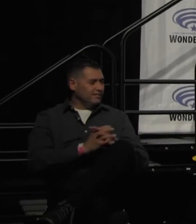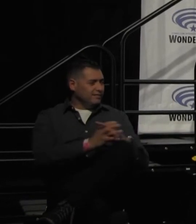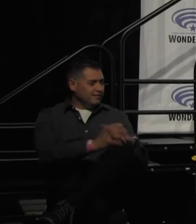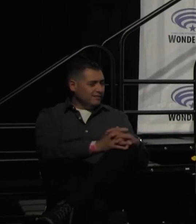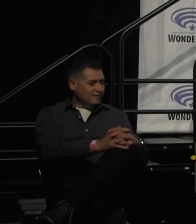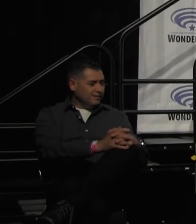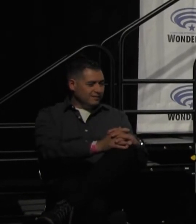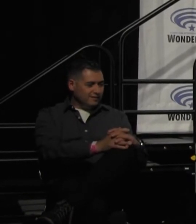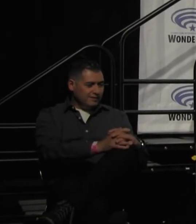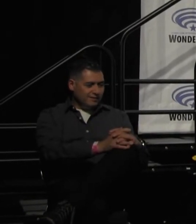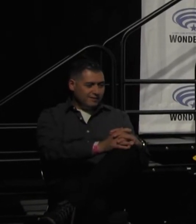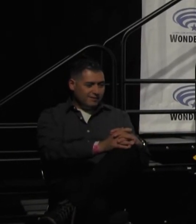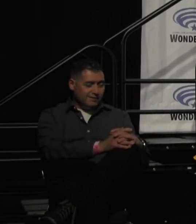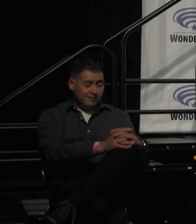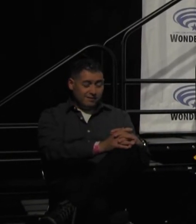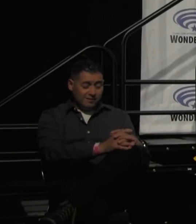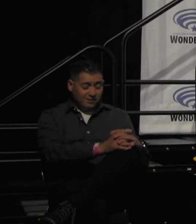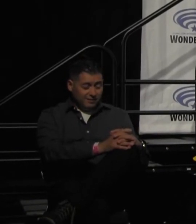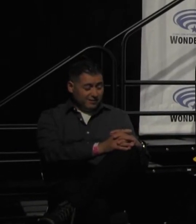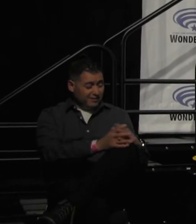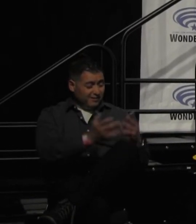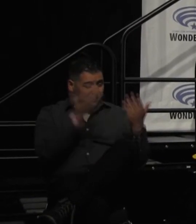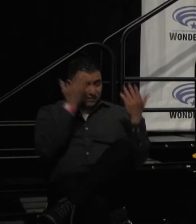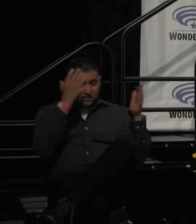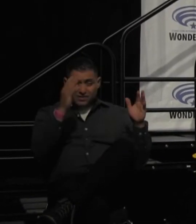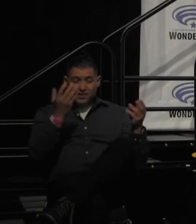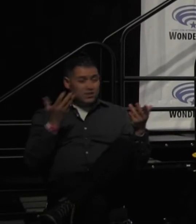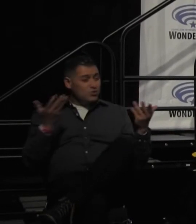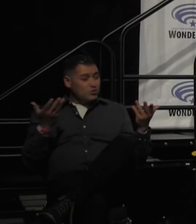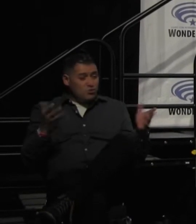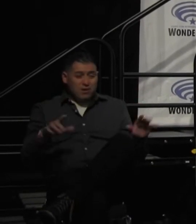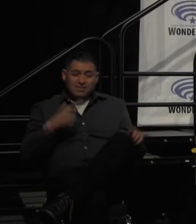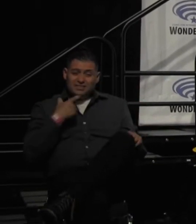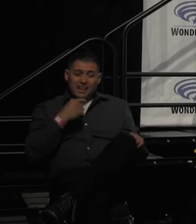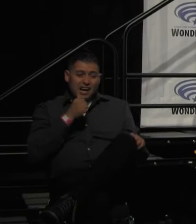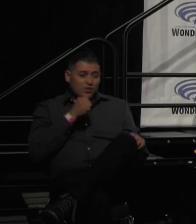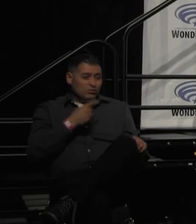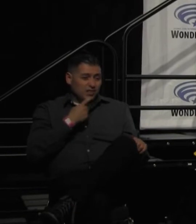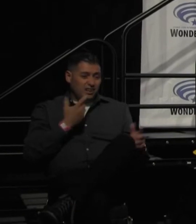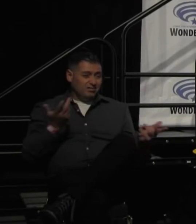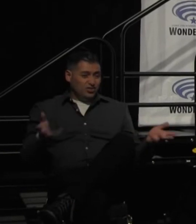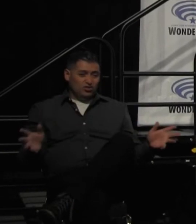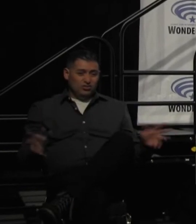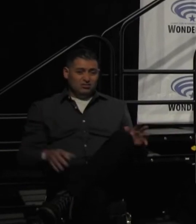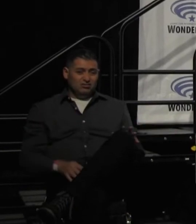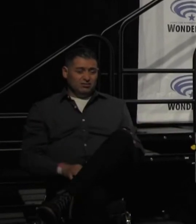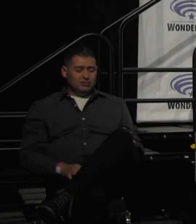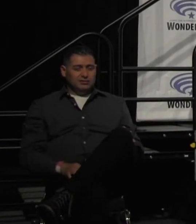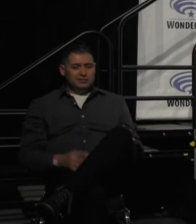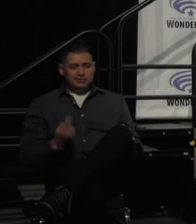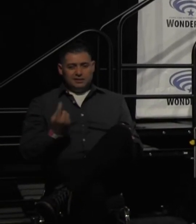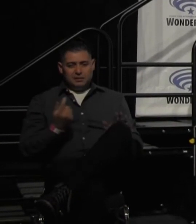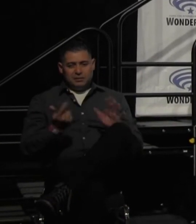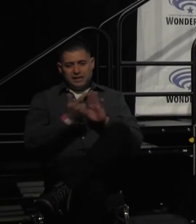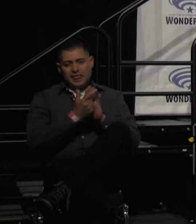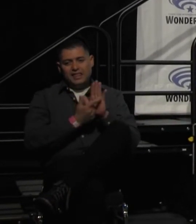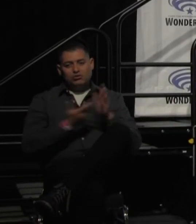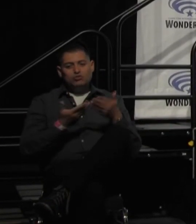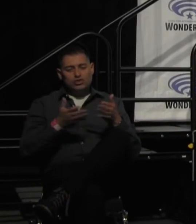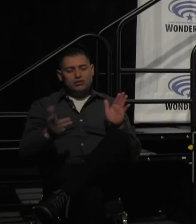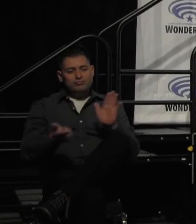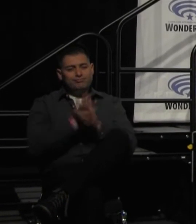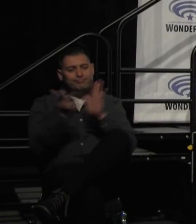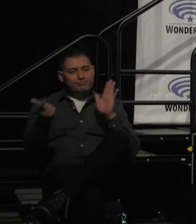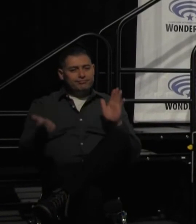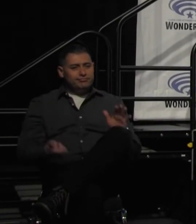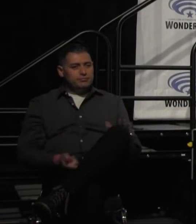I don't know. If I don't want to say it, I don't want to say it. You know, there's something legal involved.